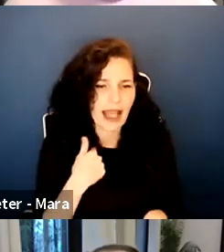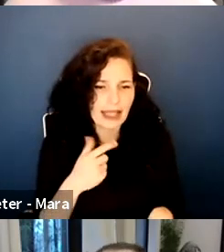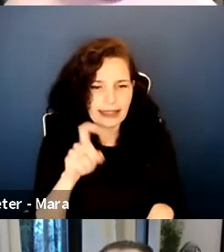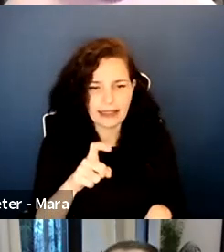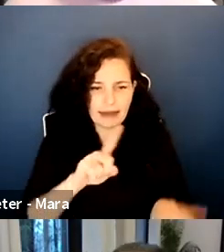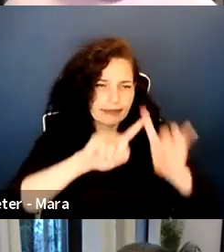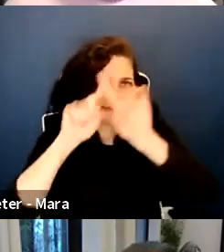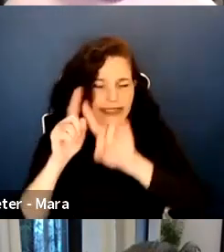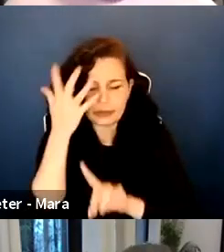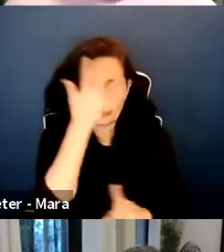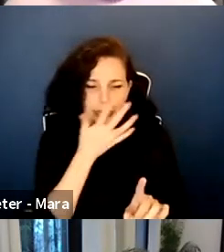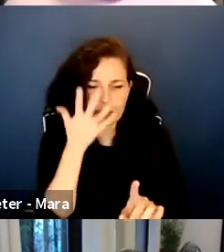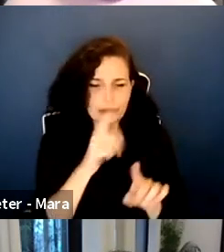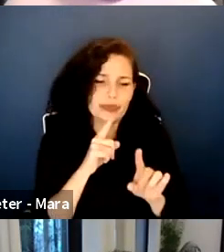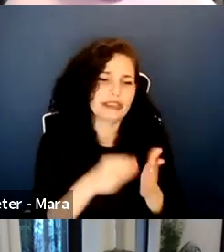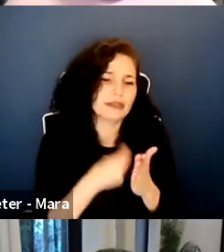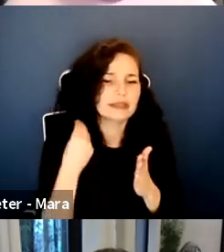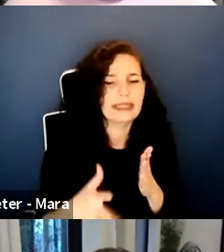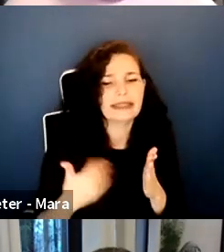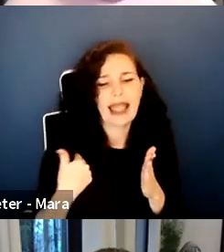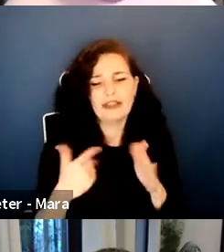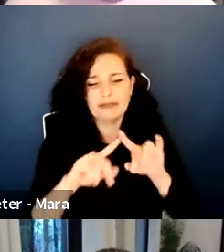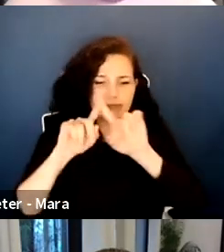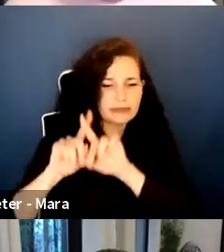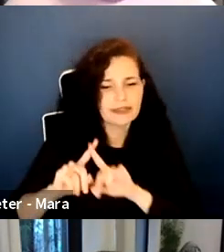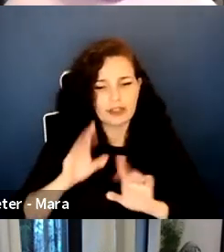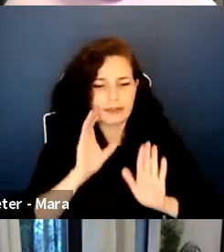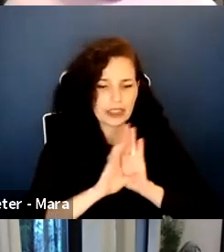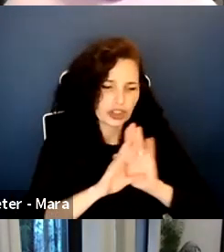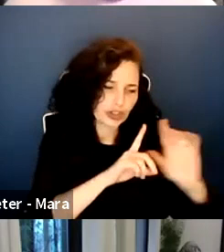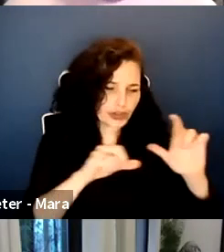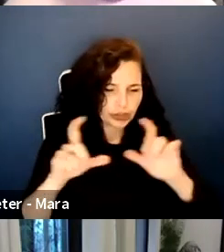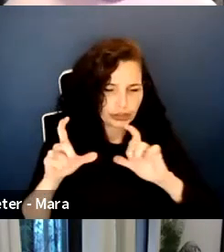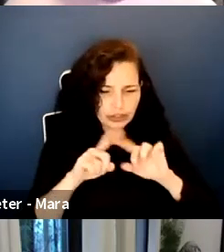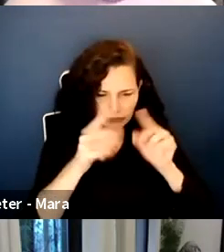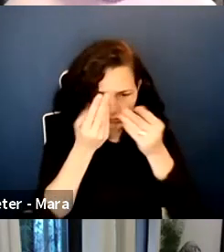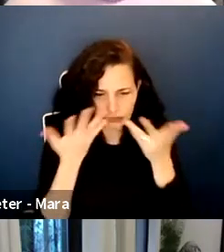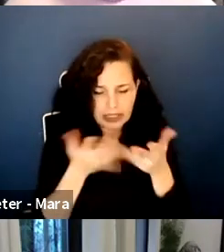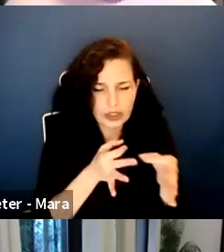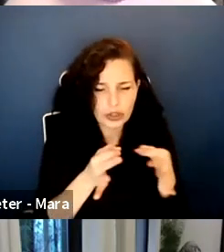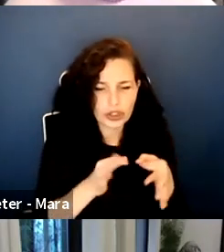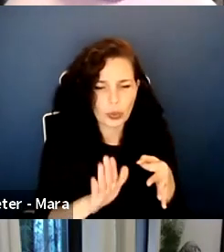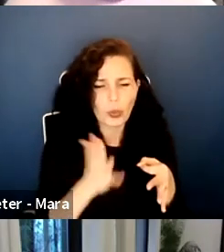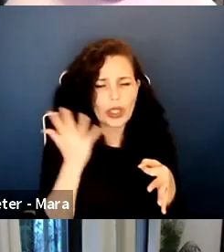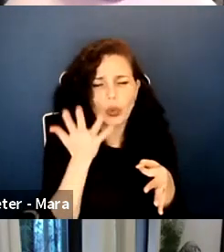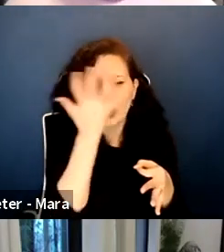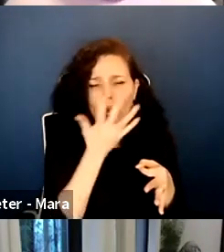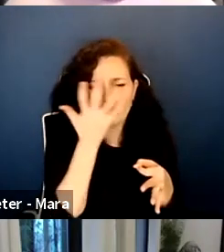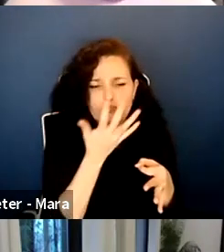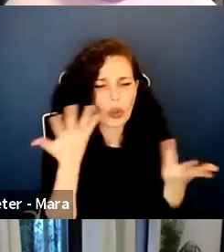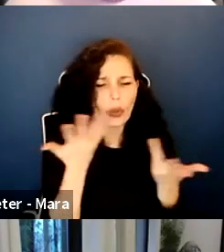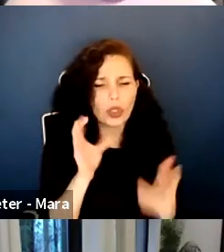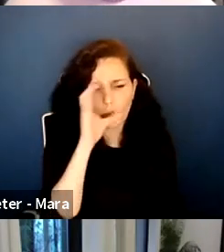different looks, and it's so expensive to have pictures done. Can you talk about what you're looking for when you're looking for a photo?